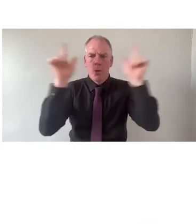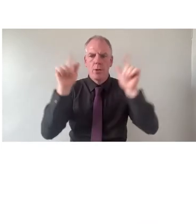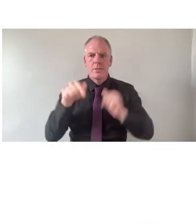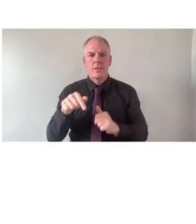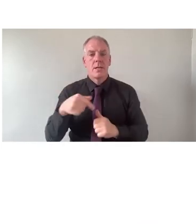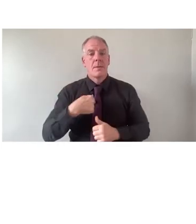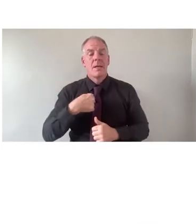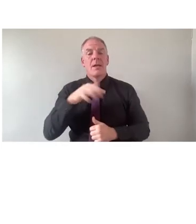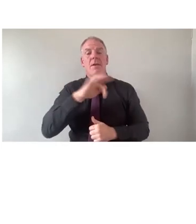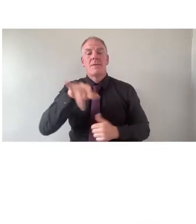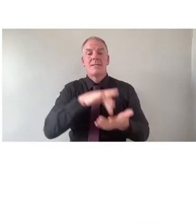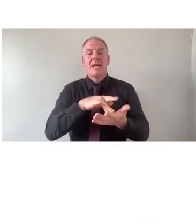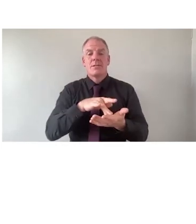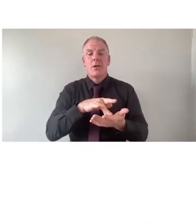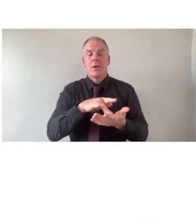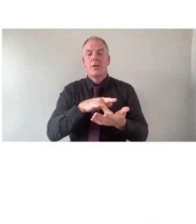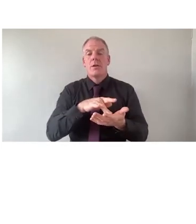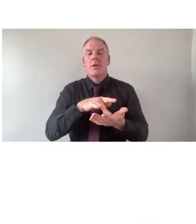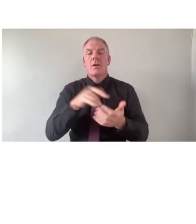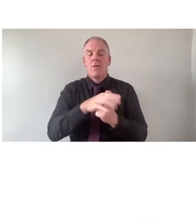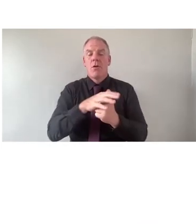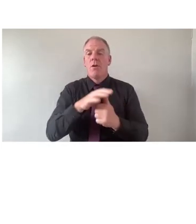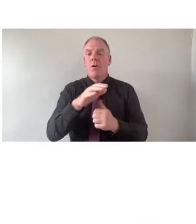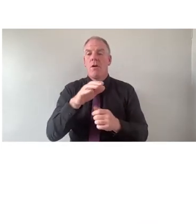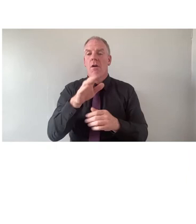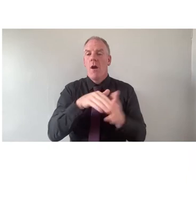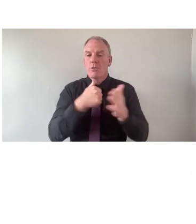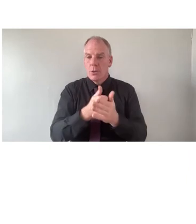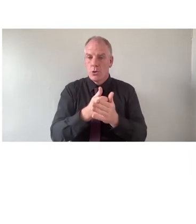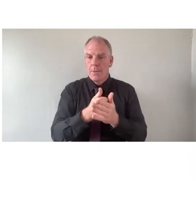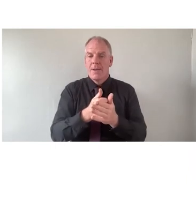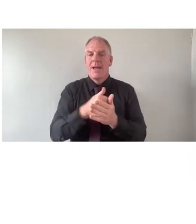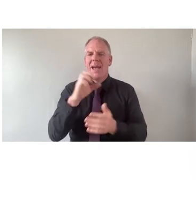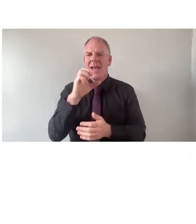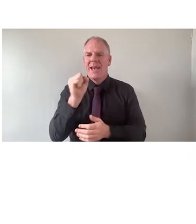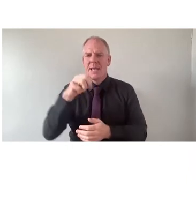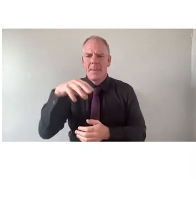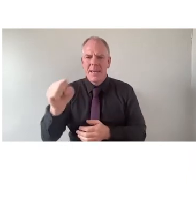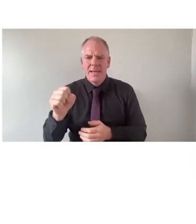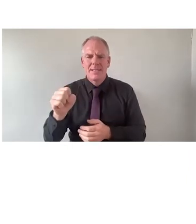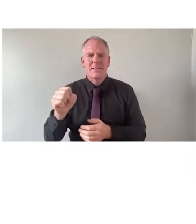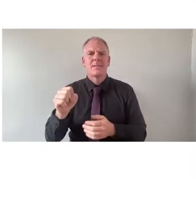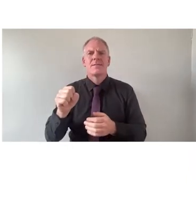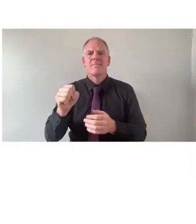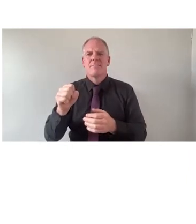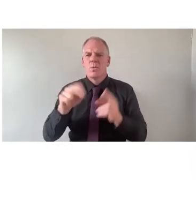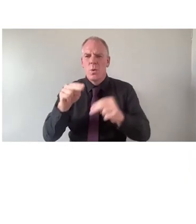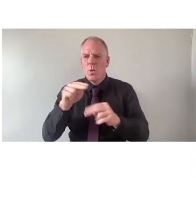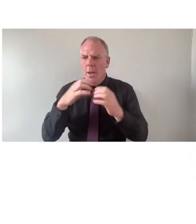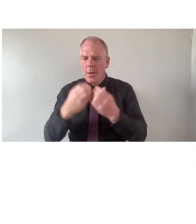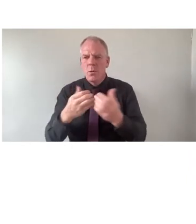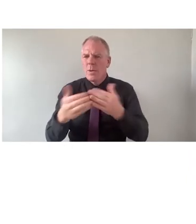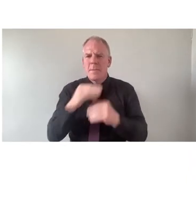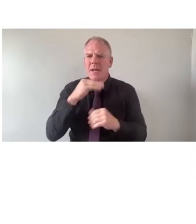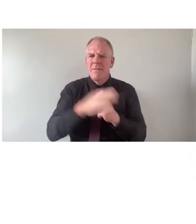the Center for Entrepreneurship, SMEs, Regions and Cities. So we always try to think about what does this mean for small firms, for different communities, and how do